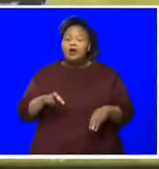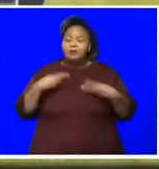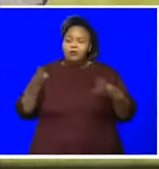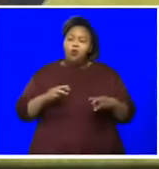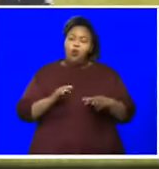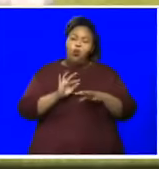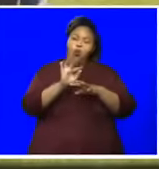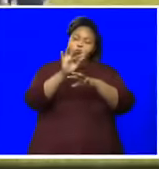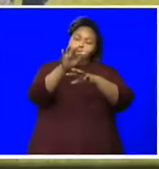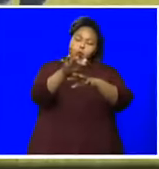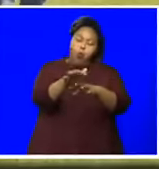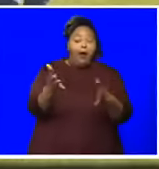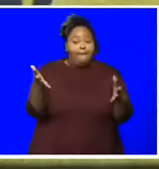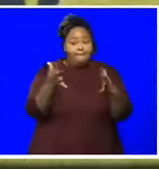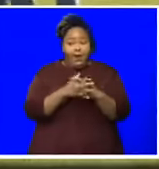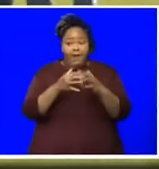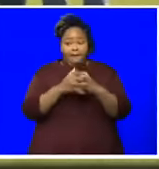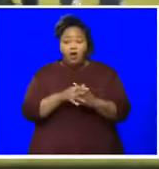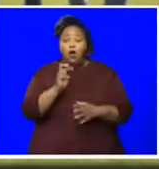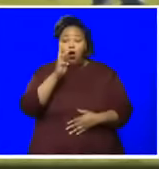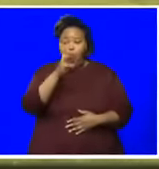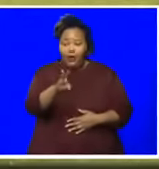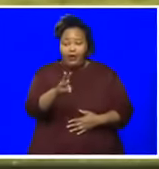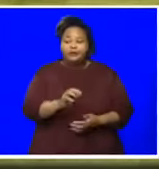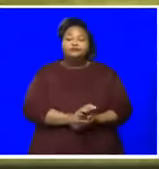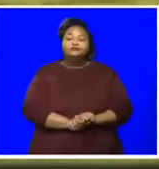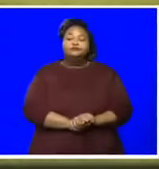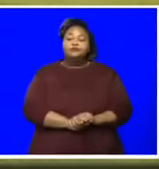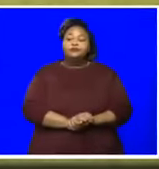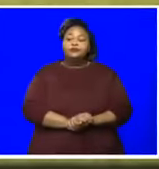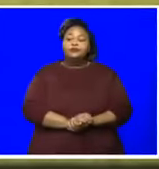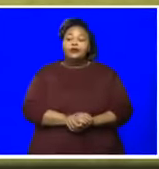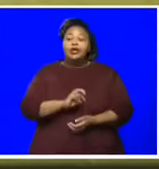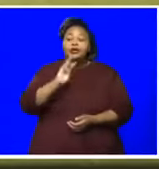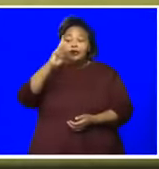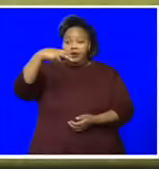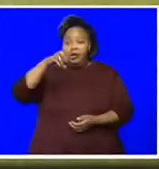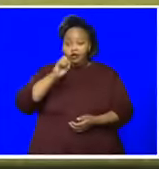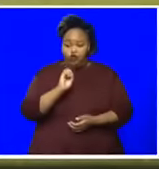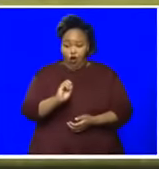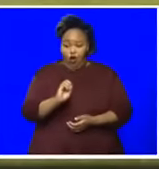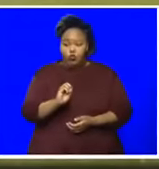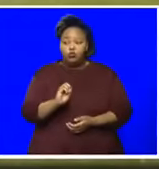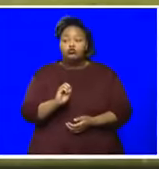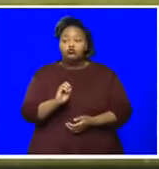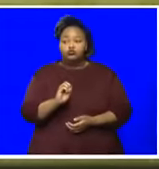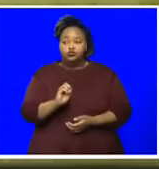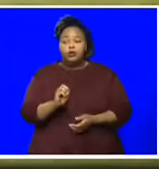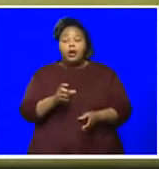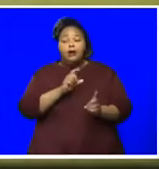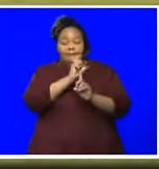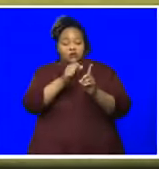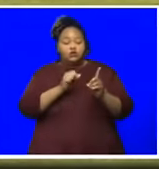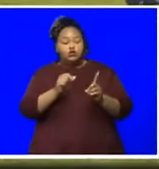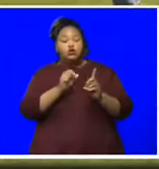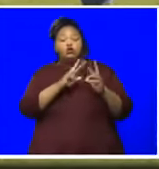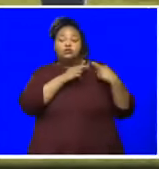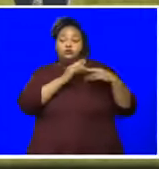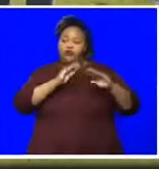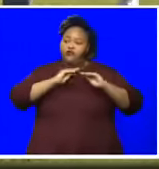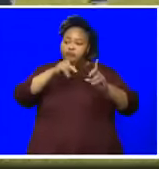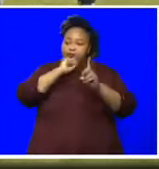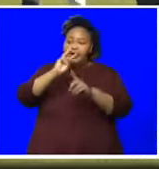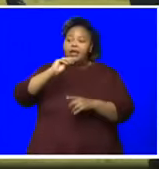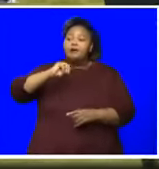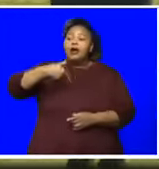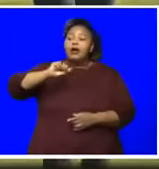wetempilo enhlanganweni kamhlabuhlangene yetempilo uDokotela Kevin Magadzange uthi ushukumisa umtimba kumcwa kakhulu njengalokhu kwenta ukuthi